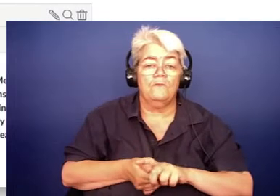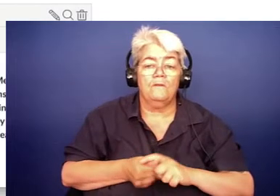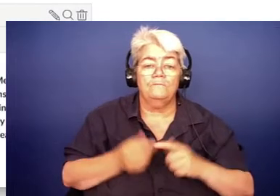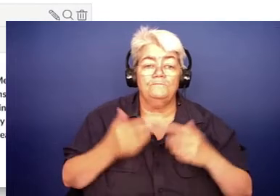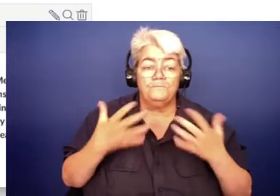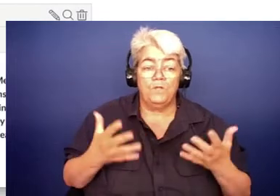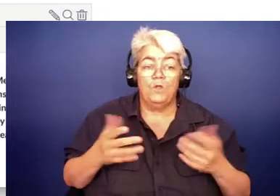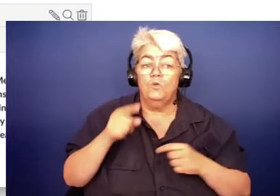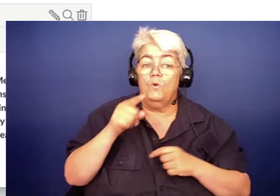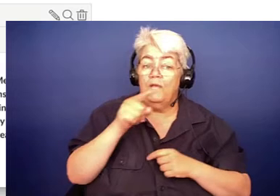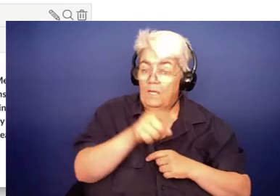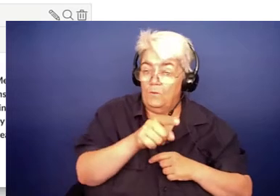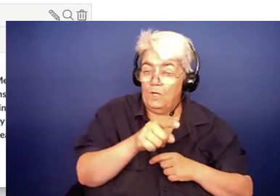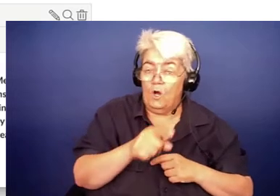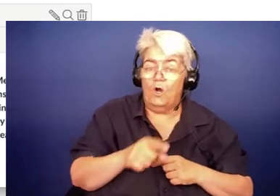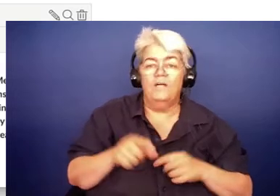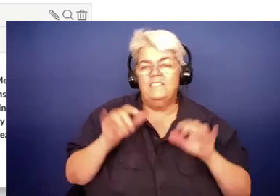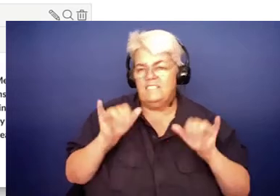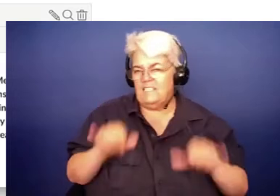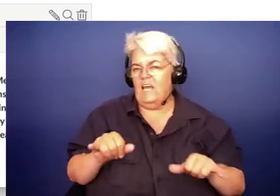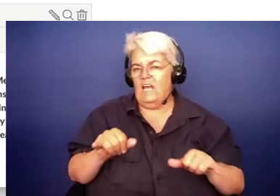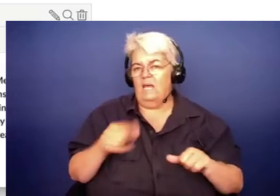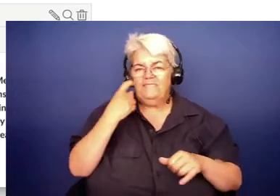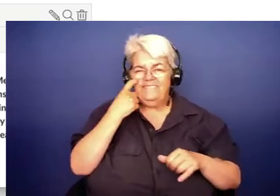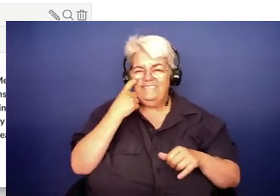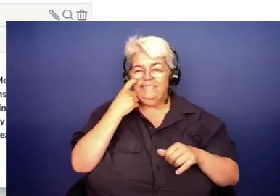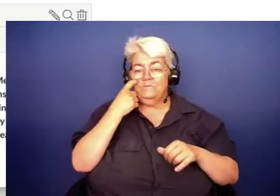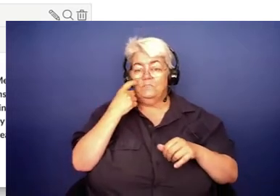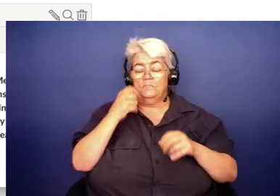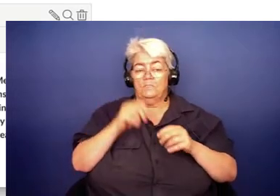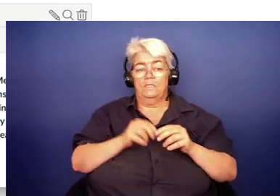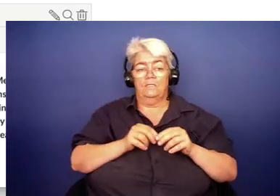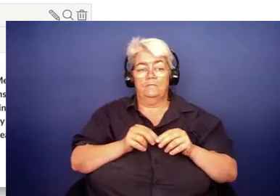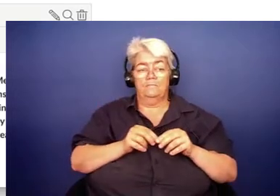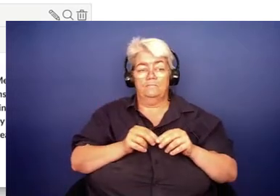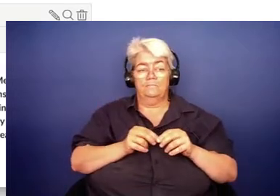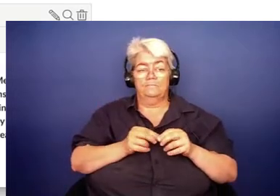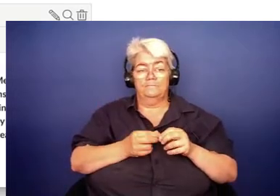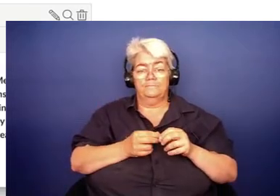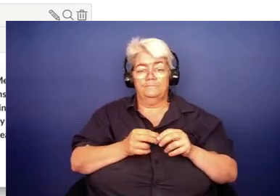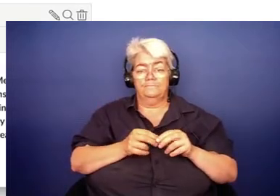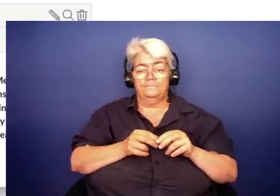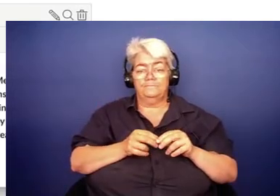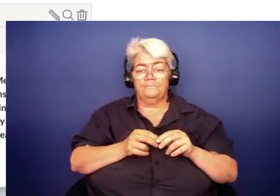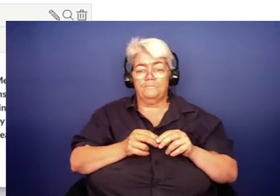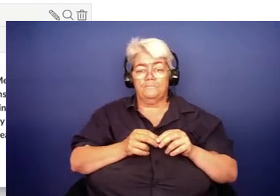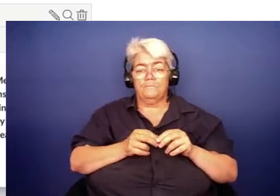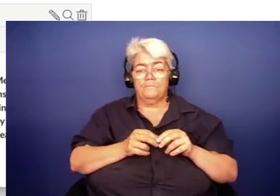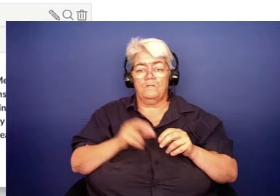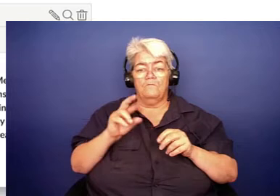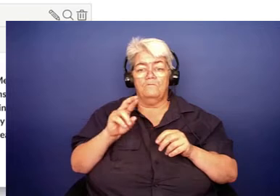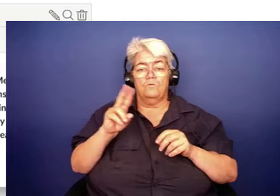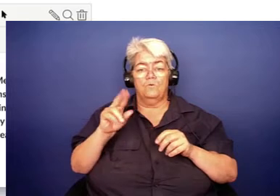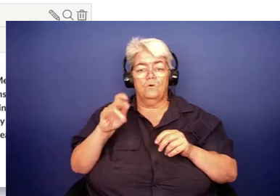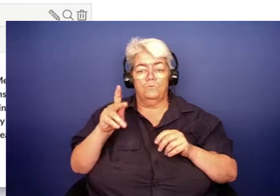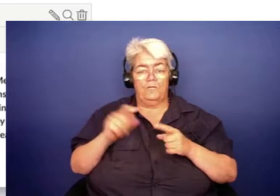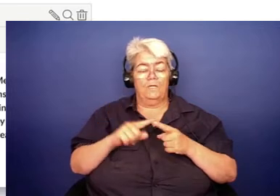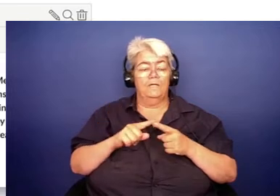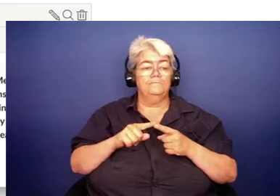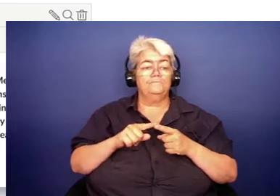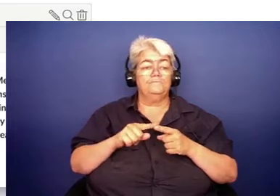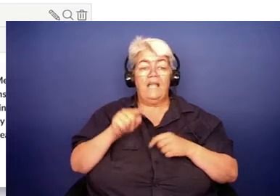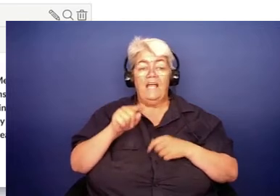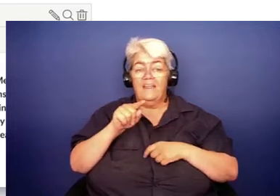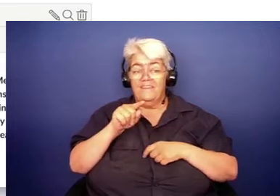Here we are again in the same place that I was just talking about the rubric. This is the assignment summary. It's